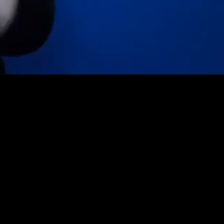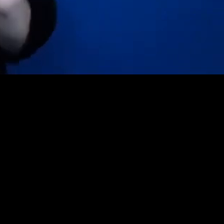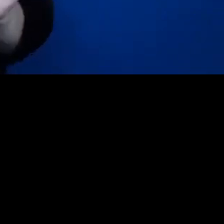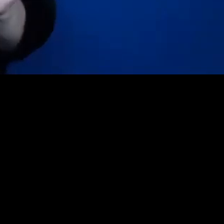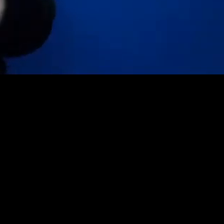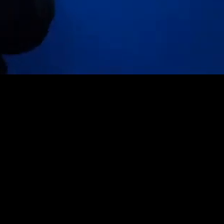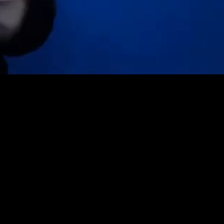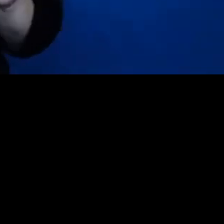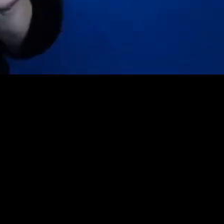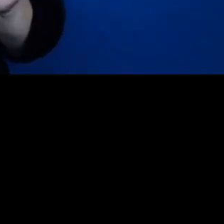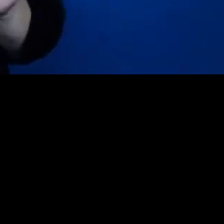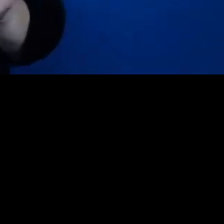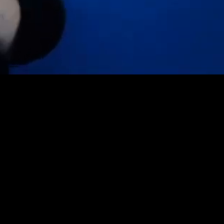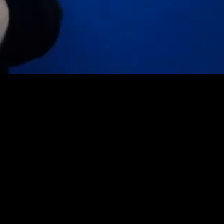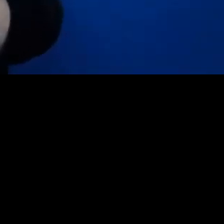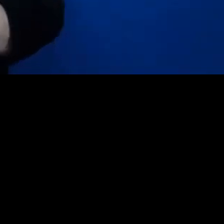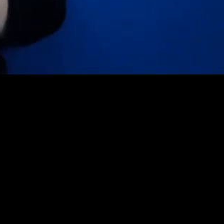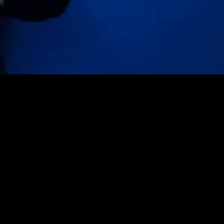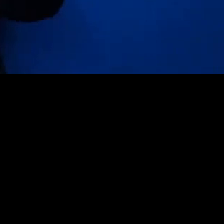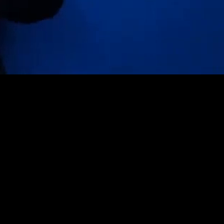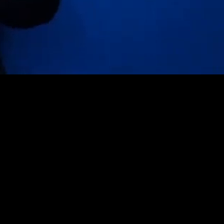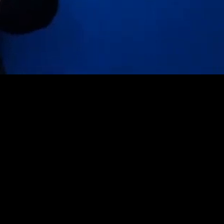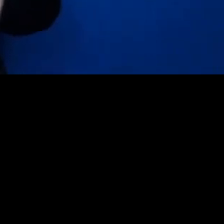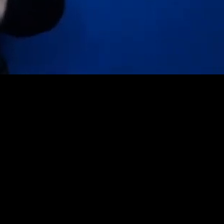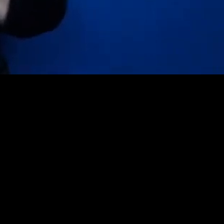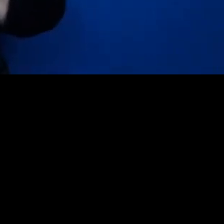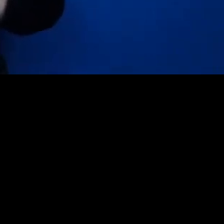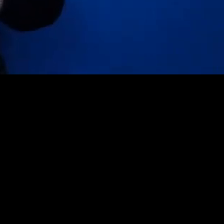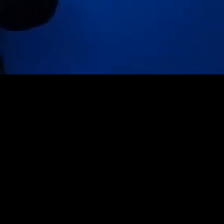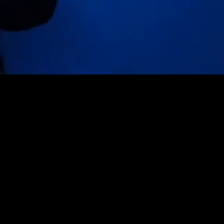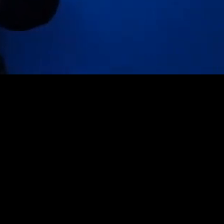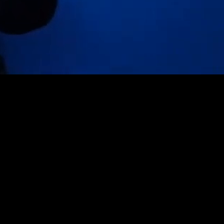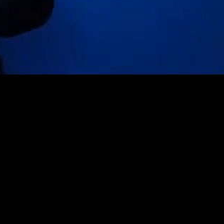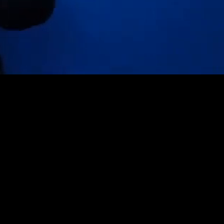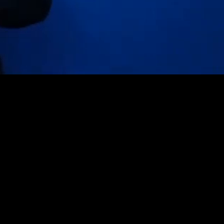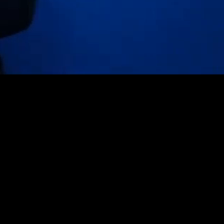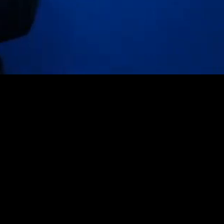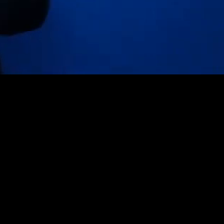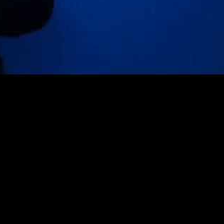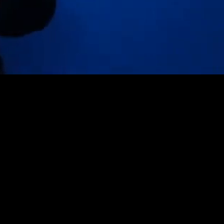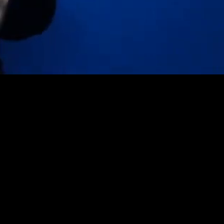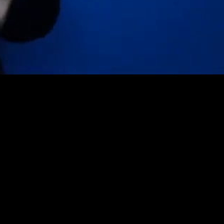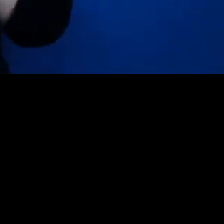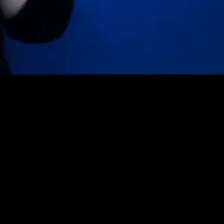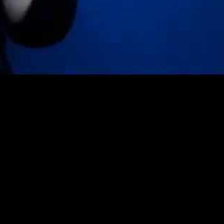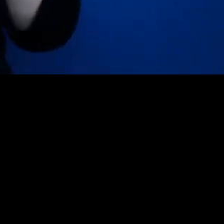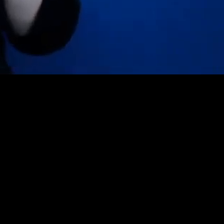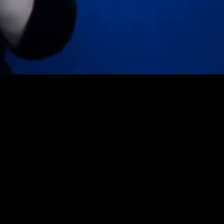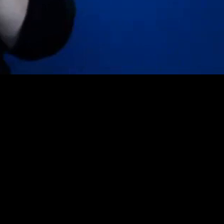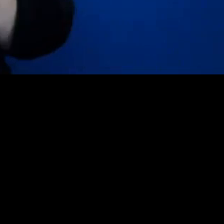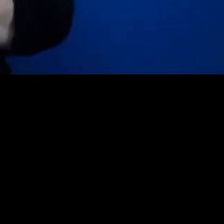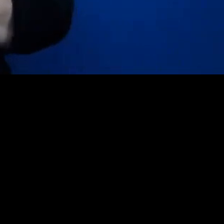embraced the concepts of collaboration because they see how successful it is to work with Native communities in